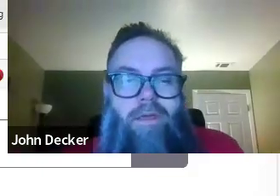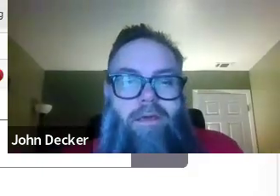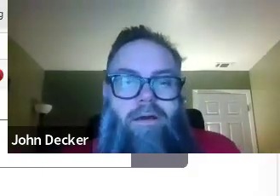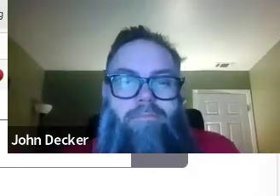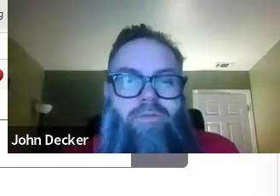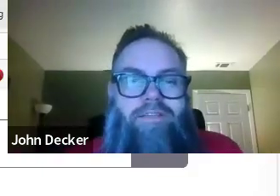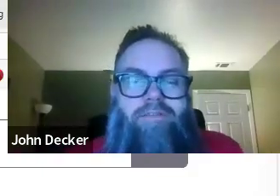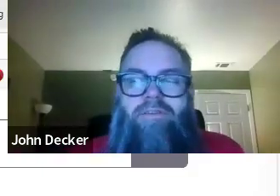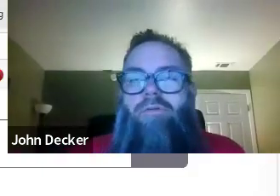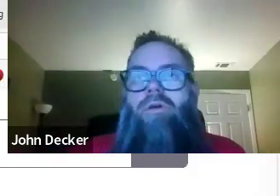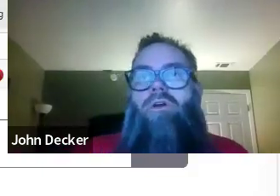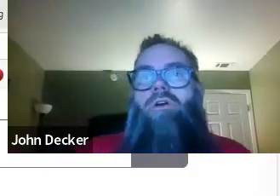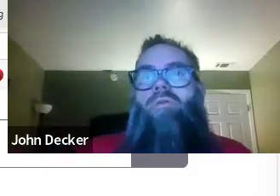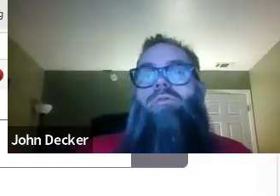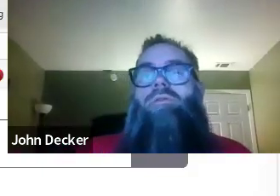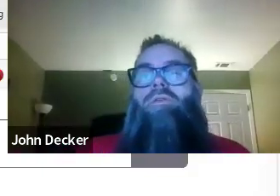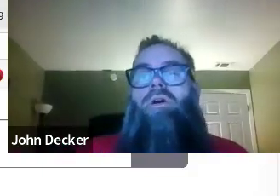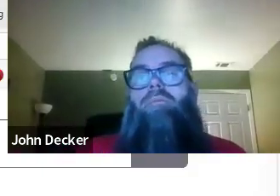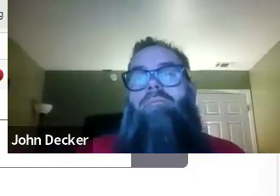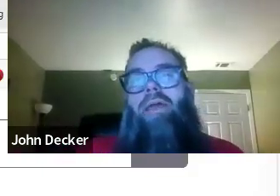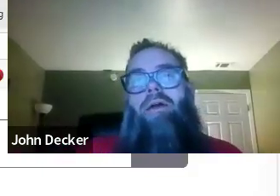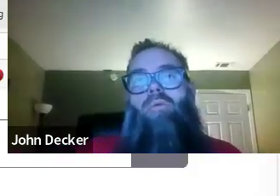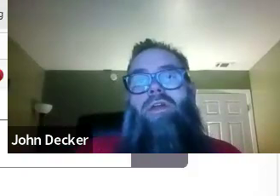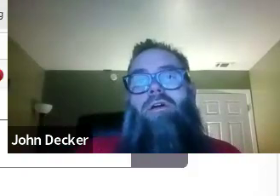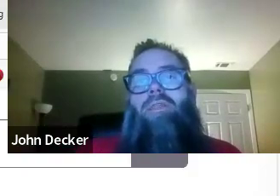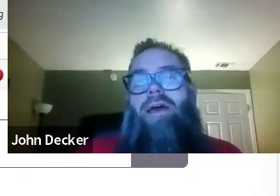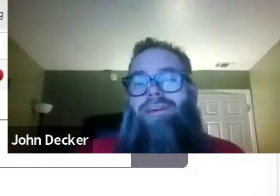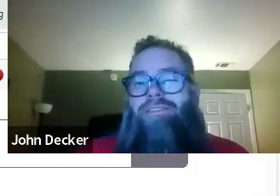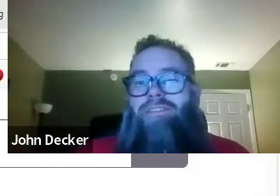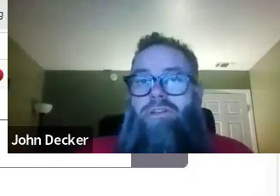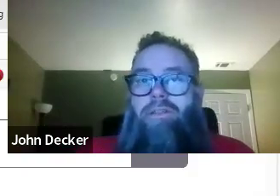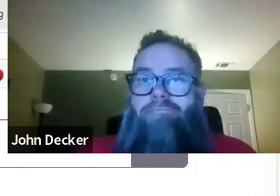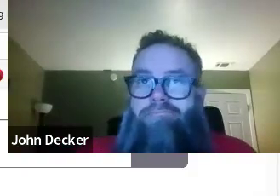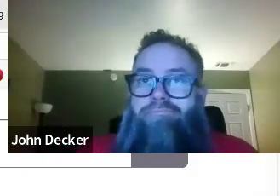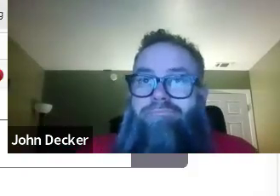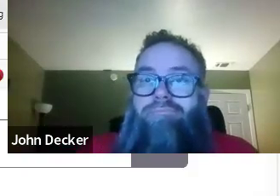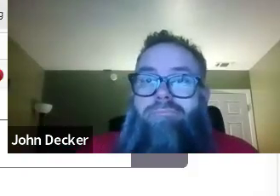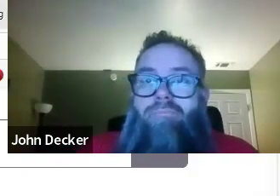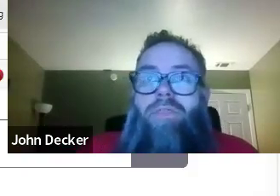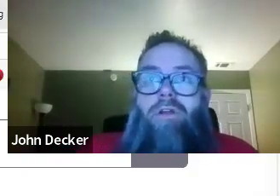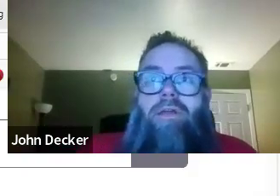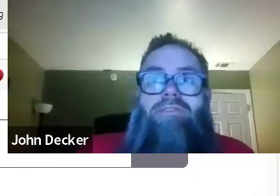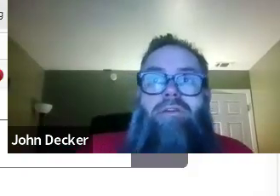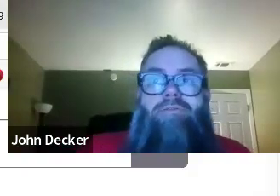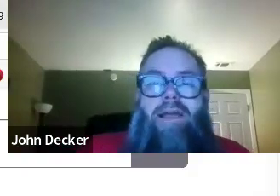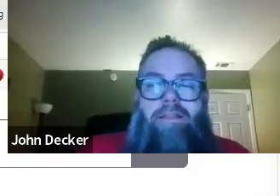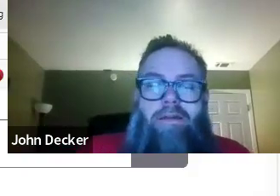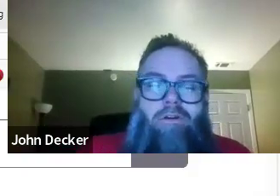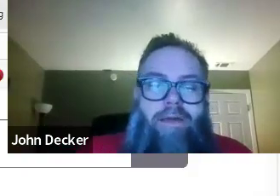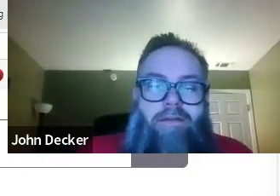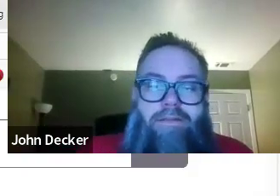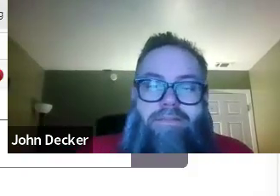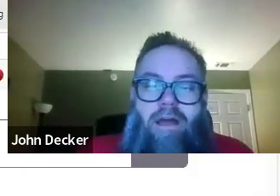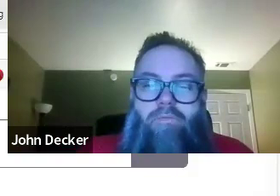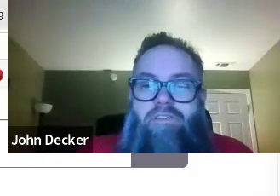center per the directive. So we will be working on that. Additionally, there is